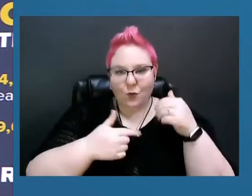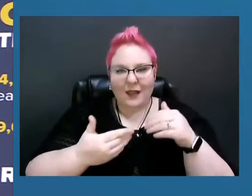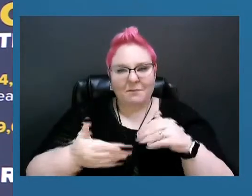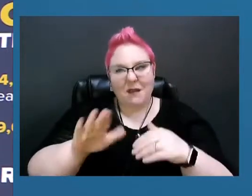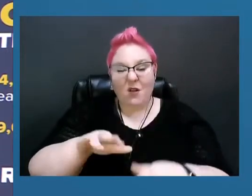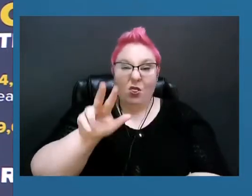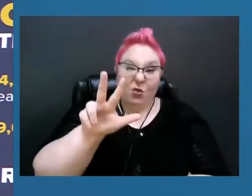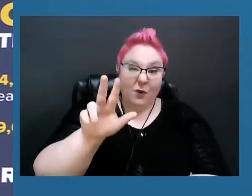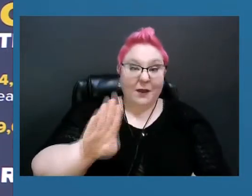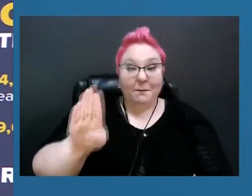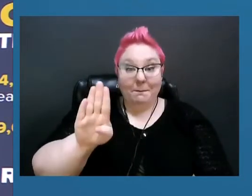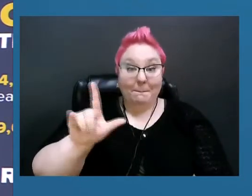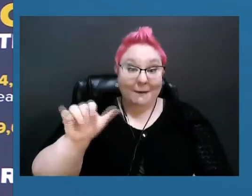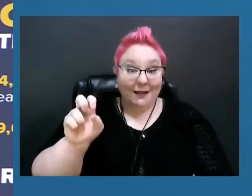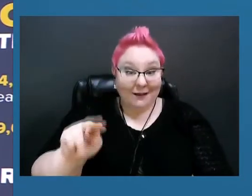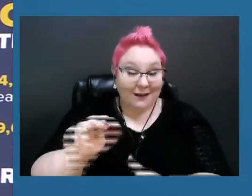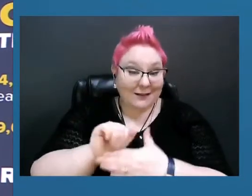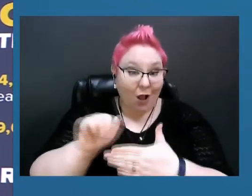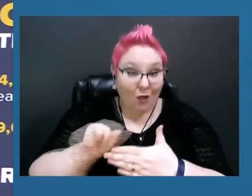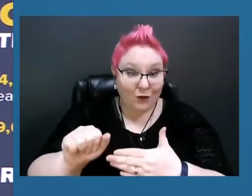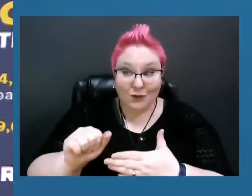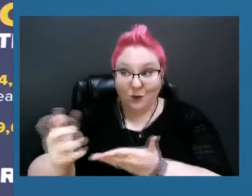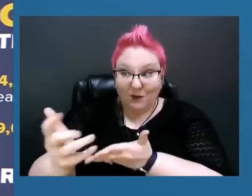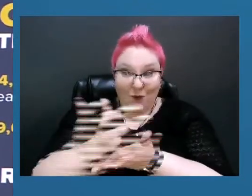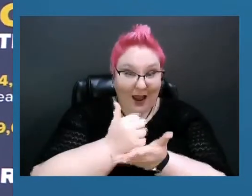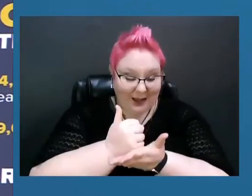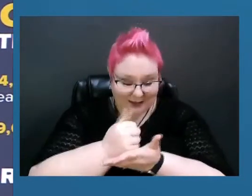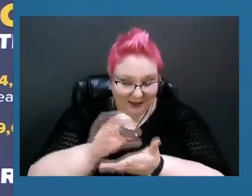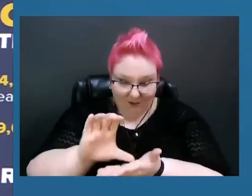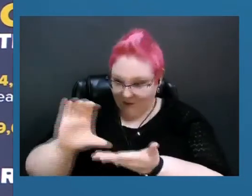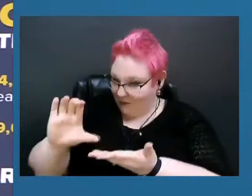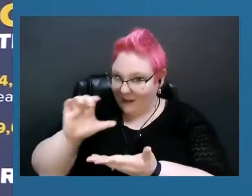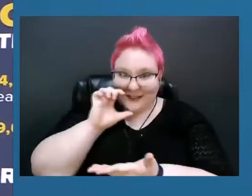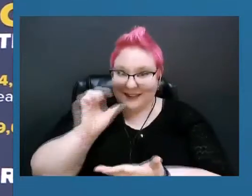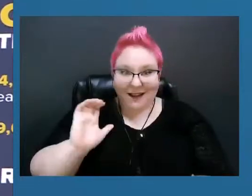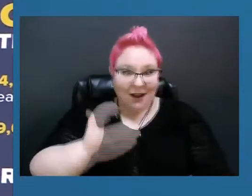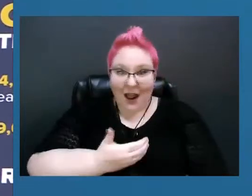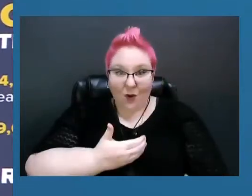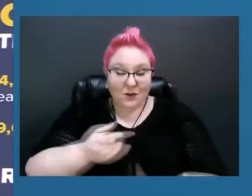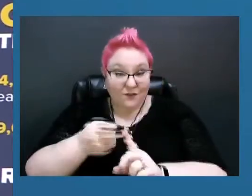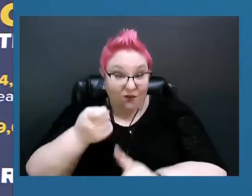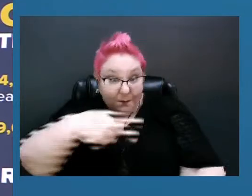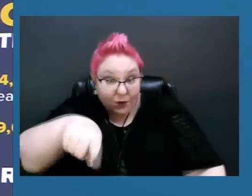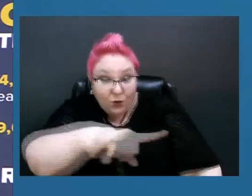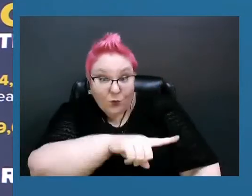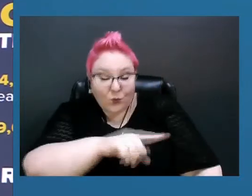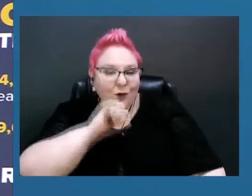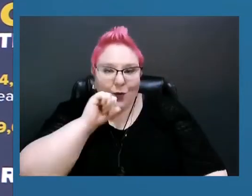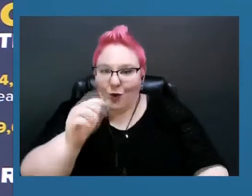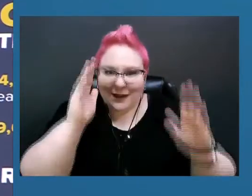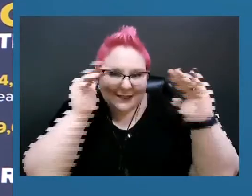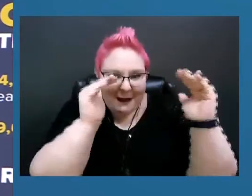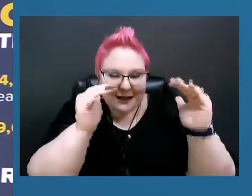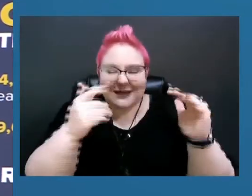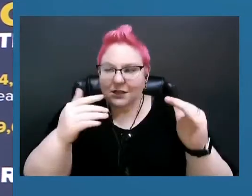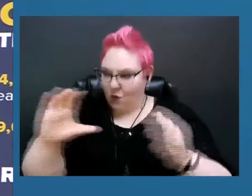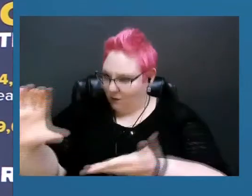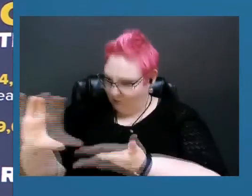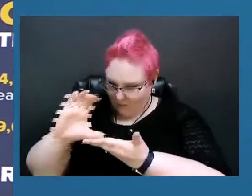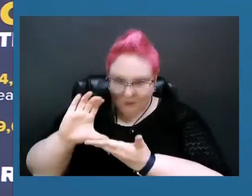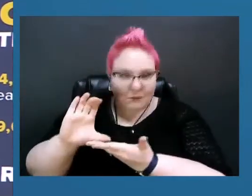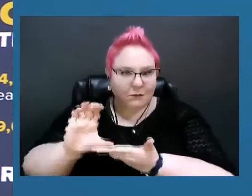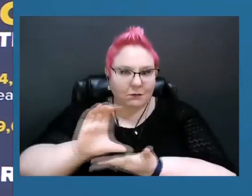billion, and I immediately said, that's not our money. That's money that came from New Yorkers that they weren't expecting to pay. Let's give it back to them.